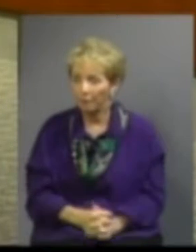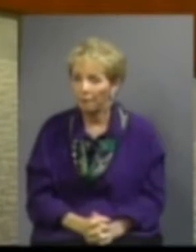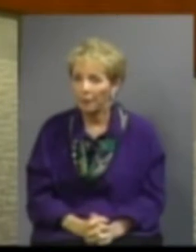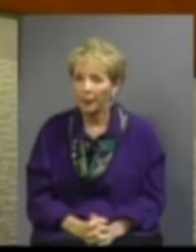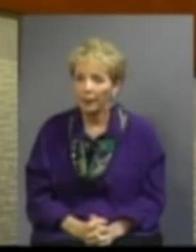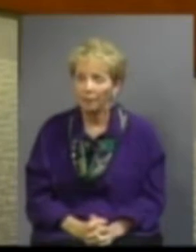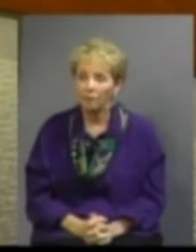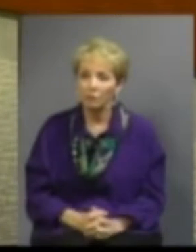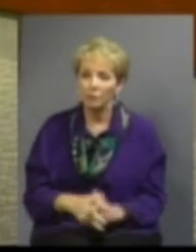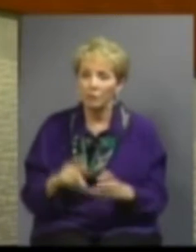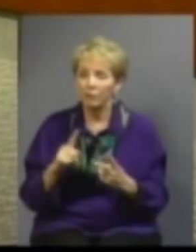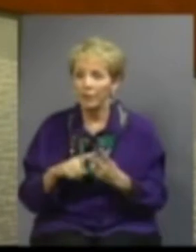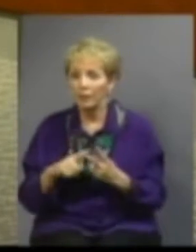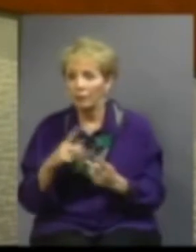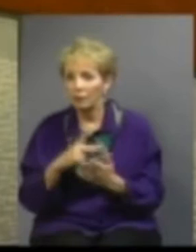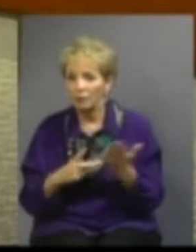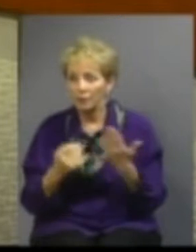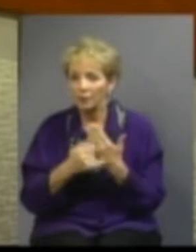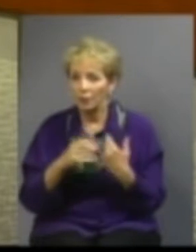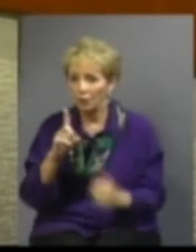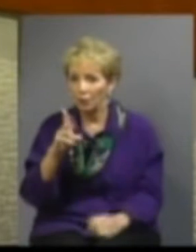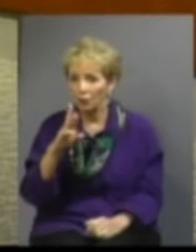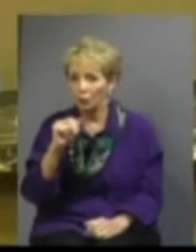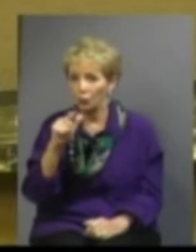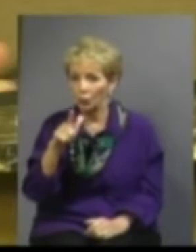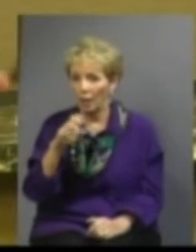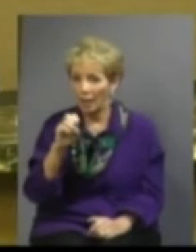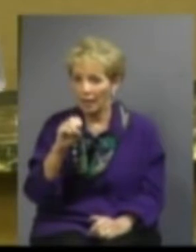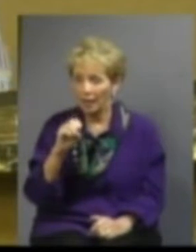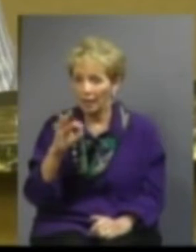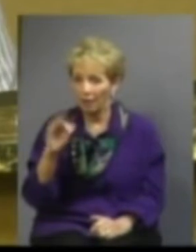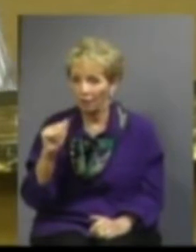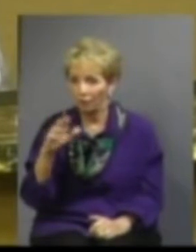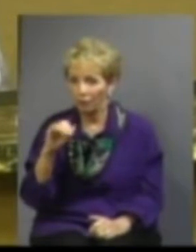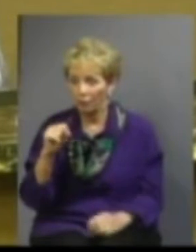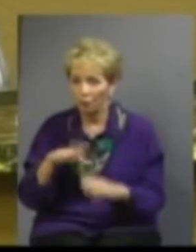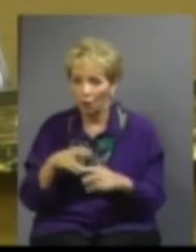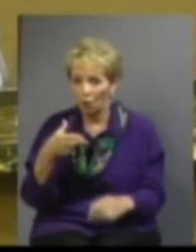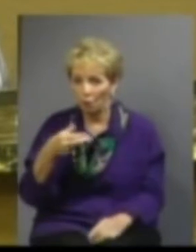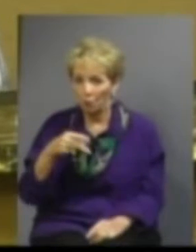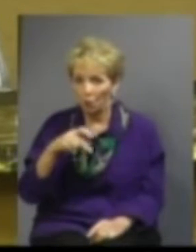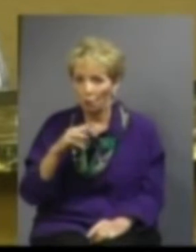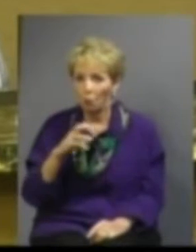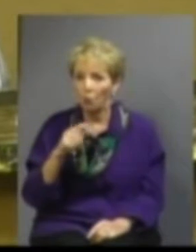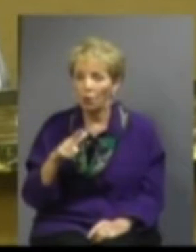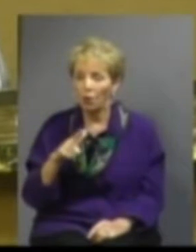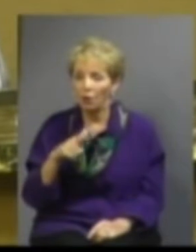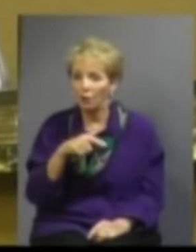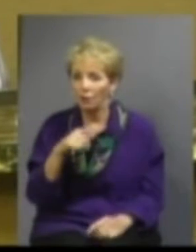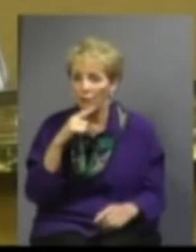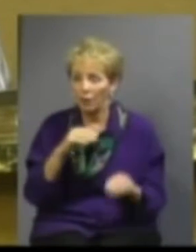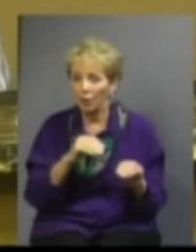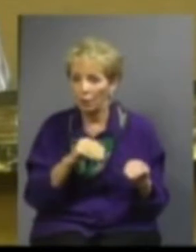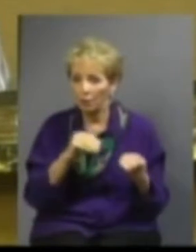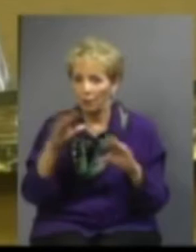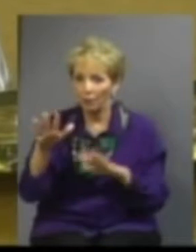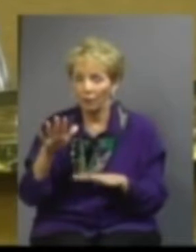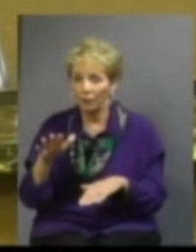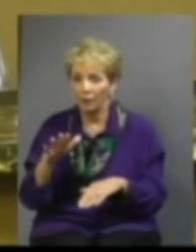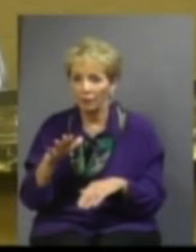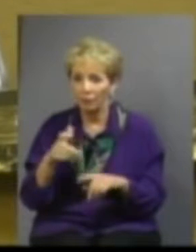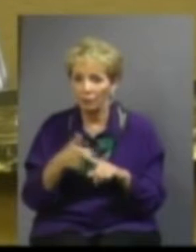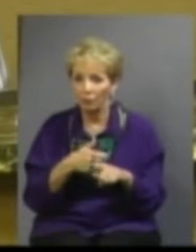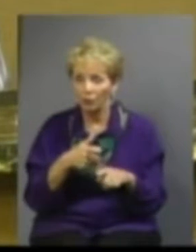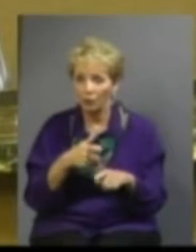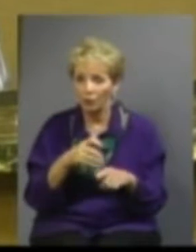Okay, the second project is Durley Fabrics, and that's on Hopewell Road. They are moving their operations from